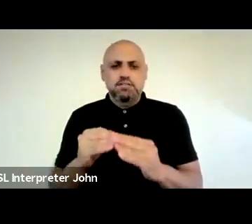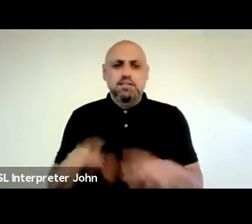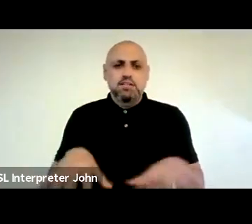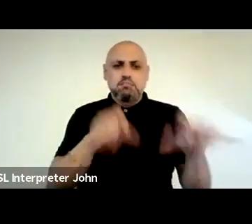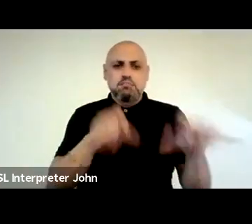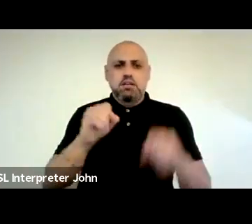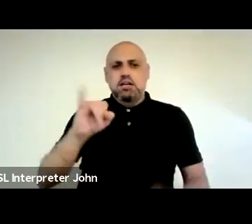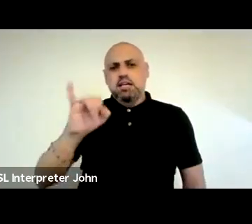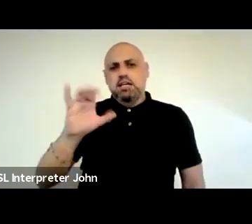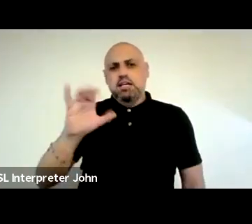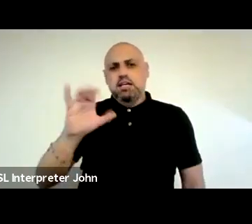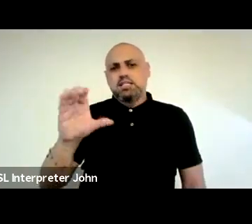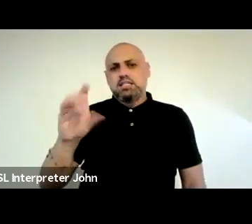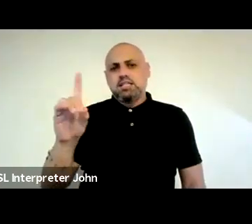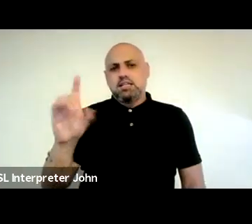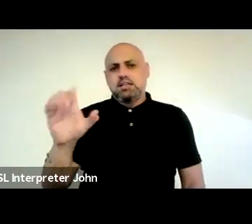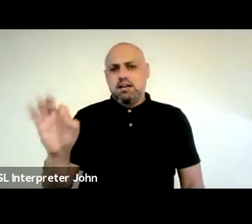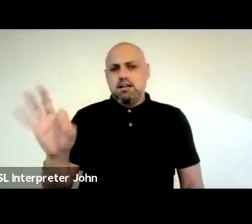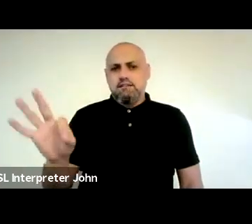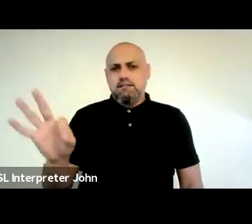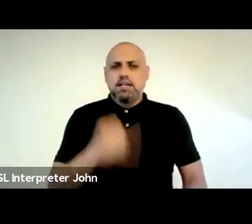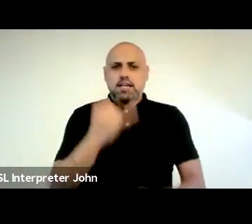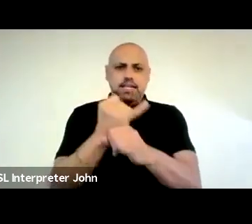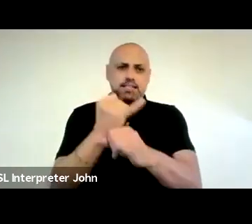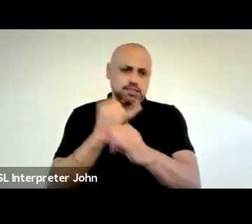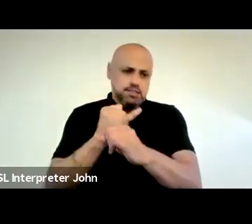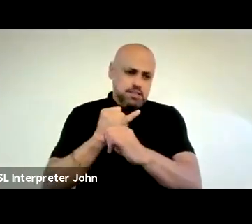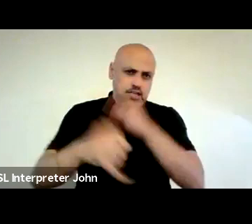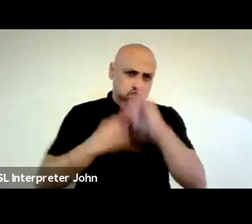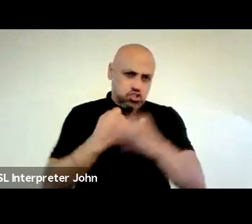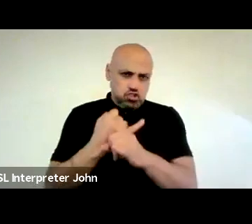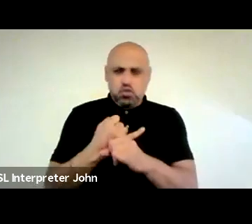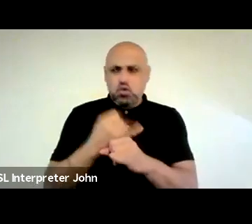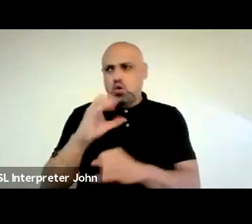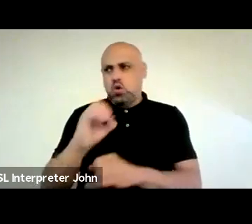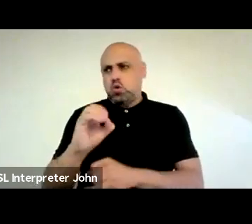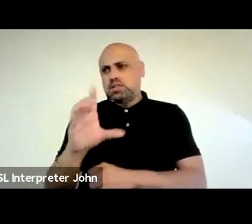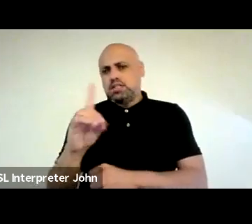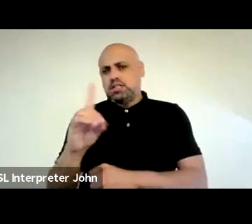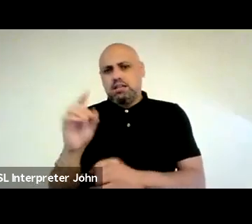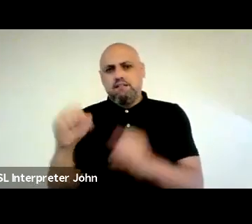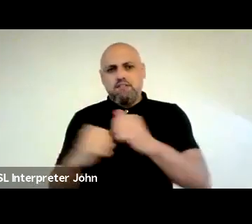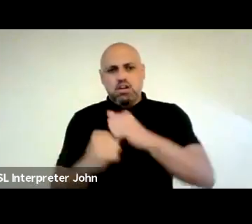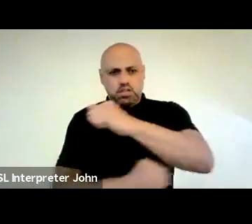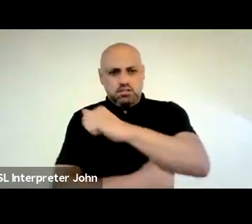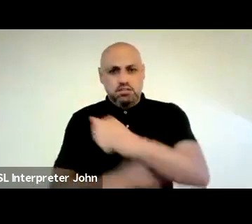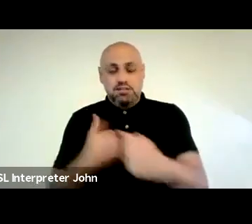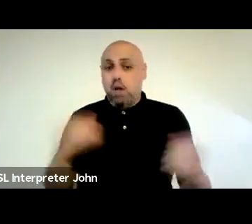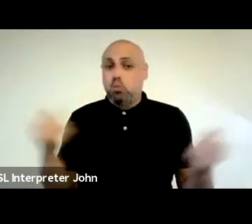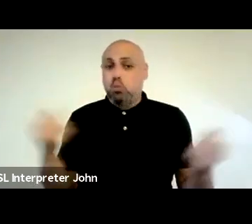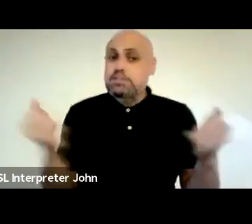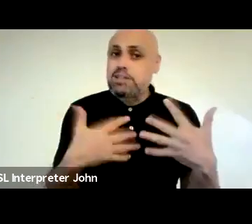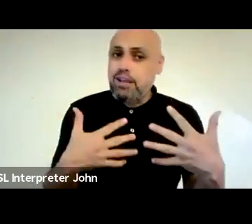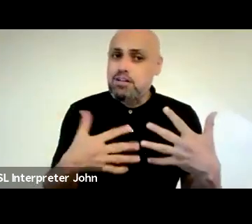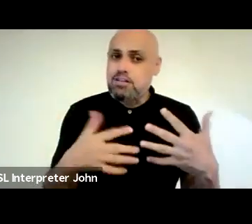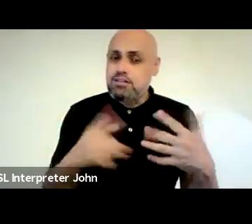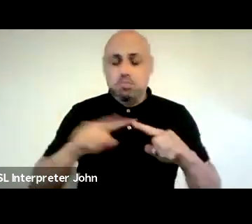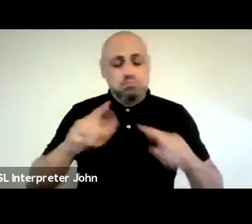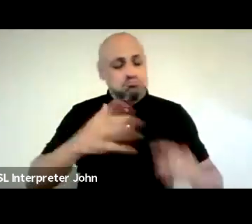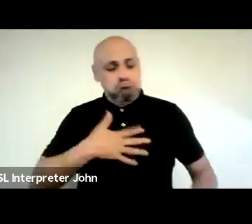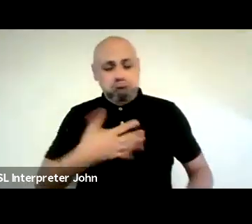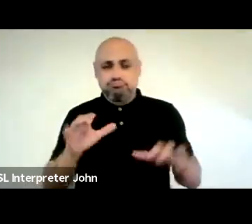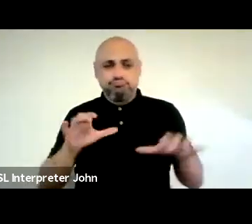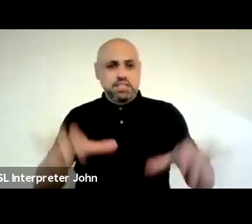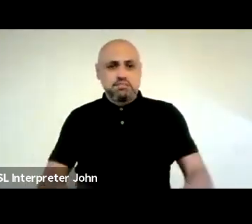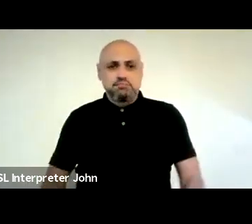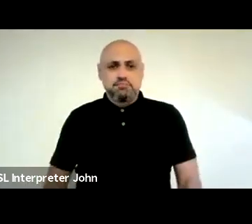IOCDF, the International OCD Foundation. I was absolutely petrified, but I did it. OCD was